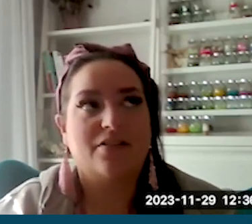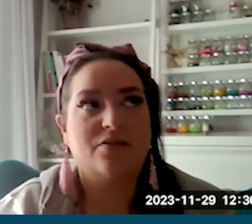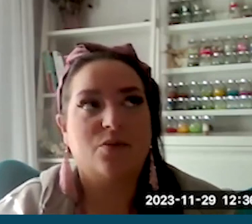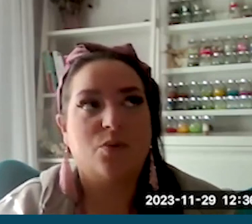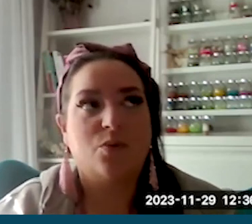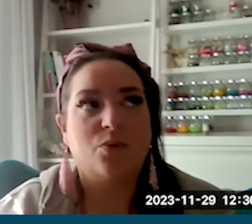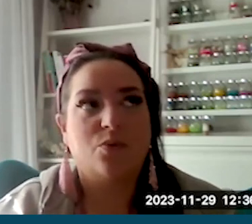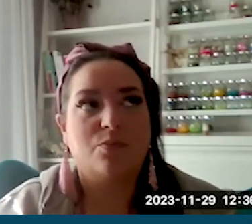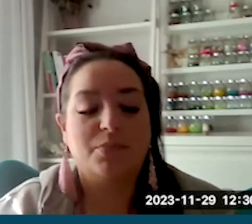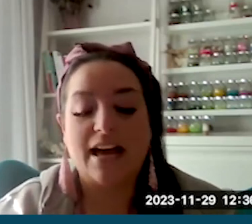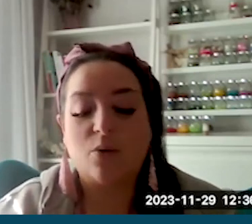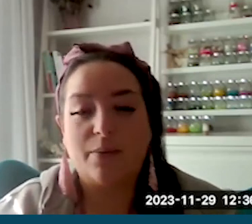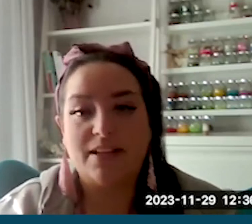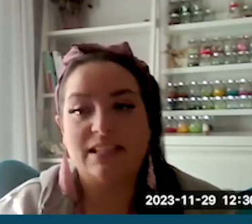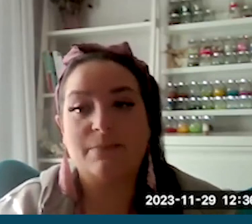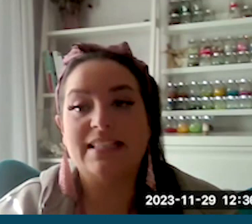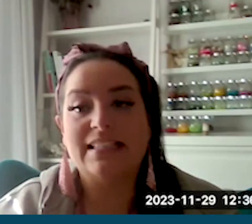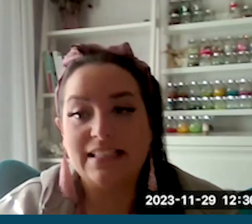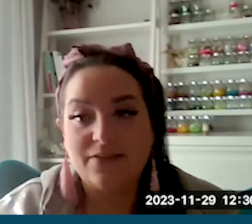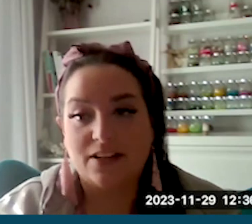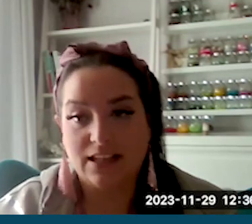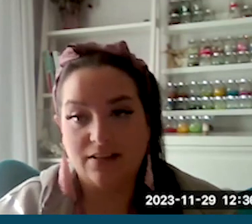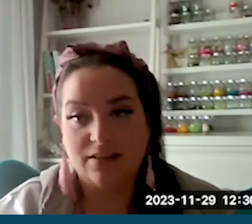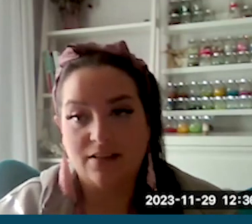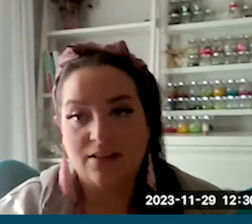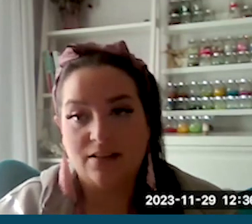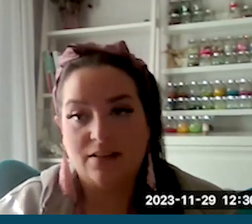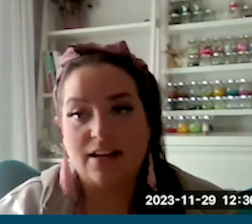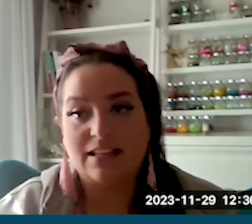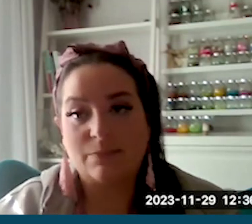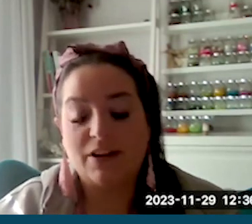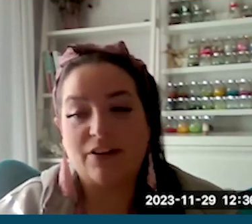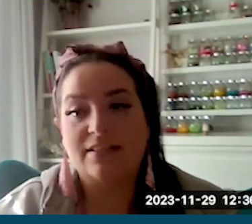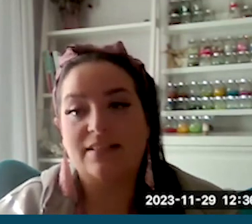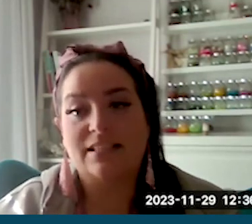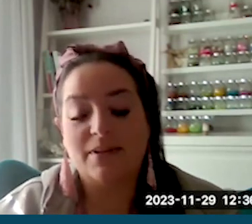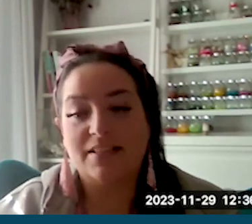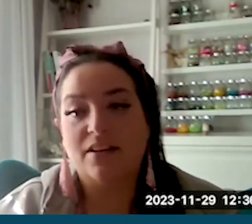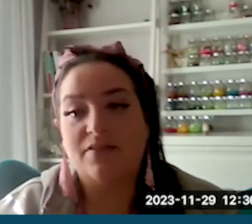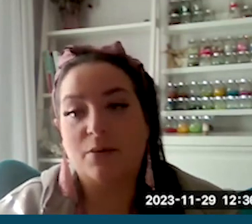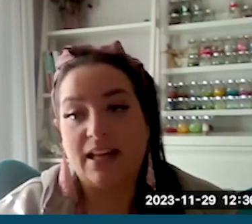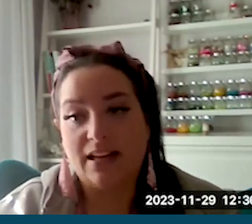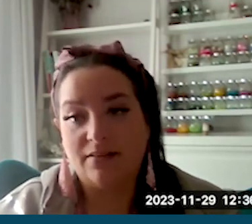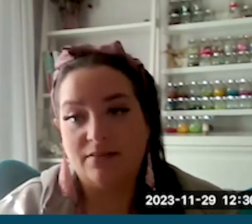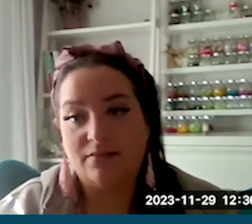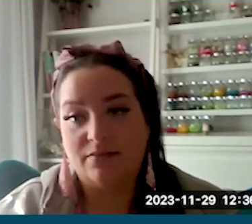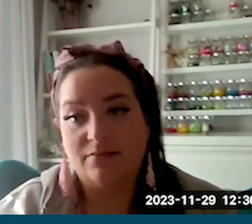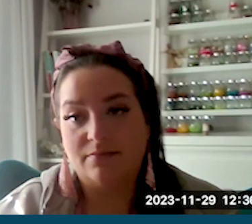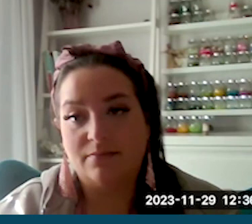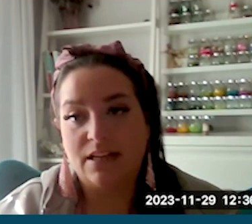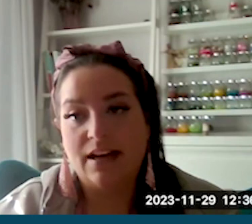context of Black women specifically experience dismissal of their pain.